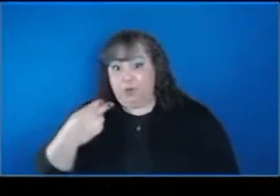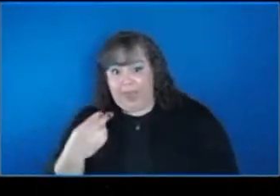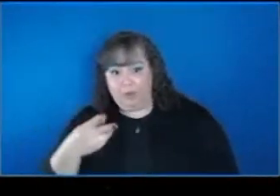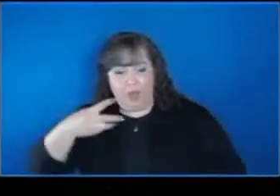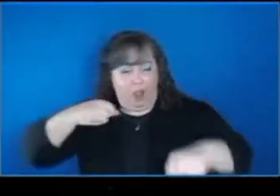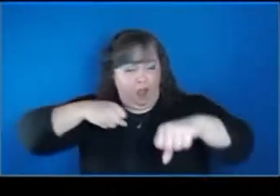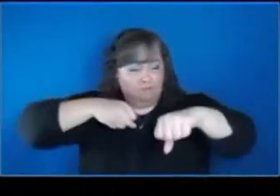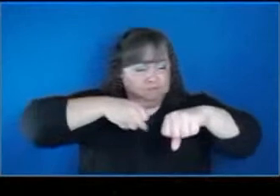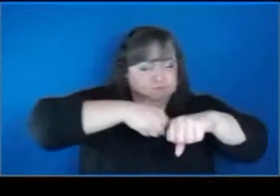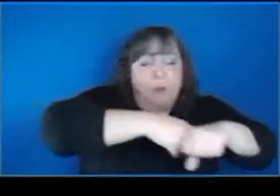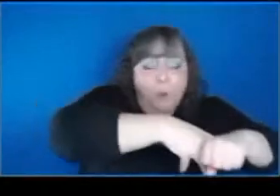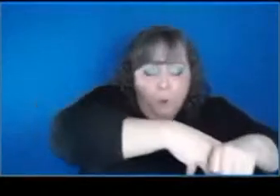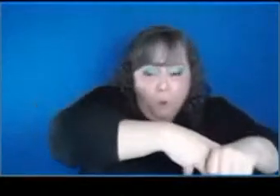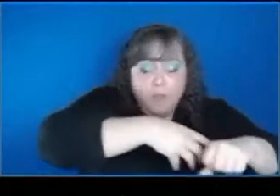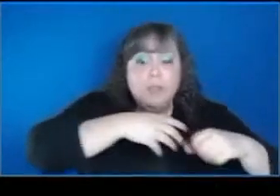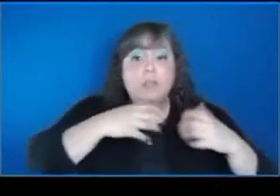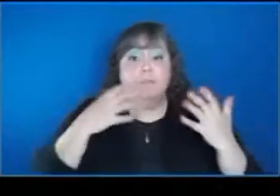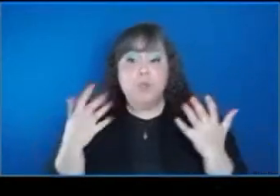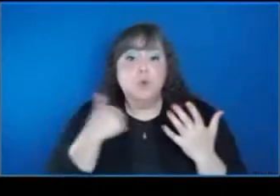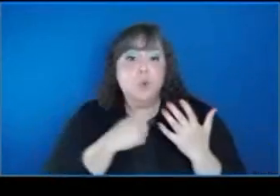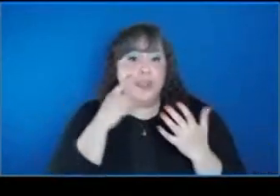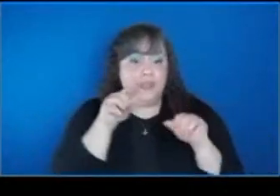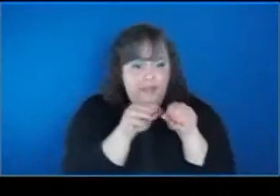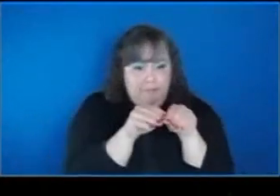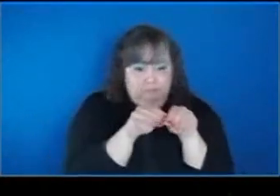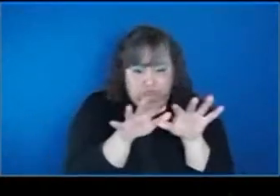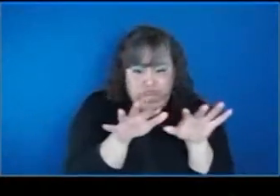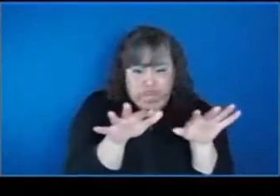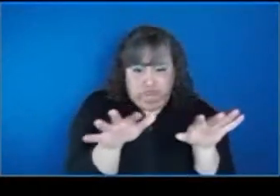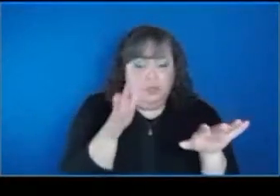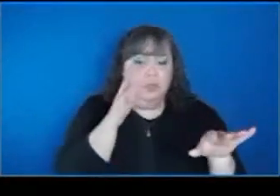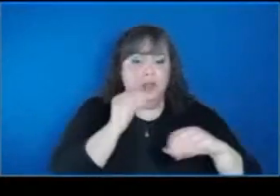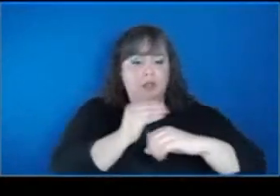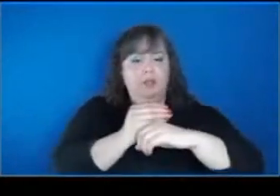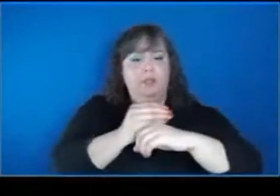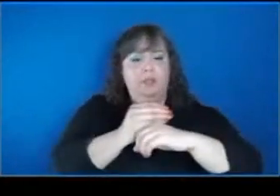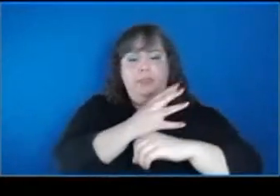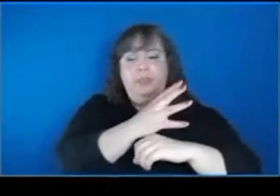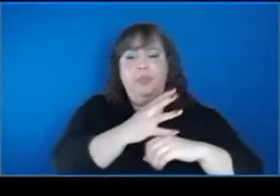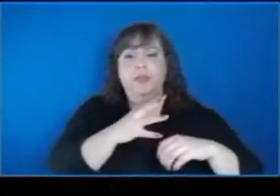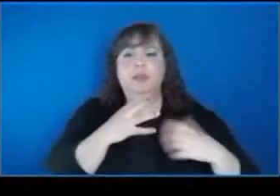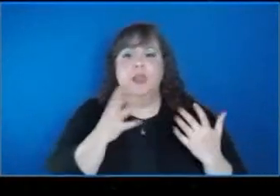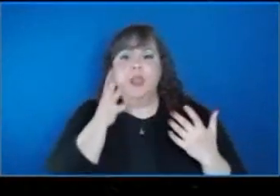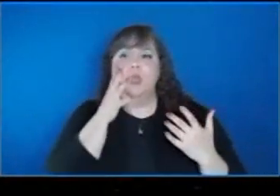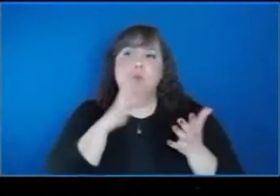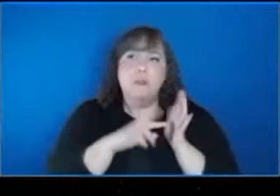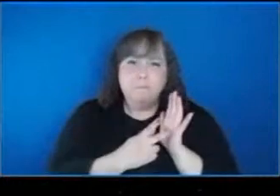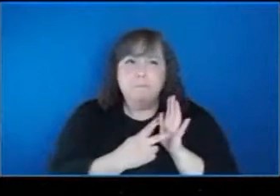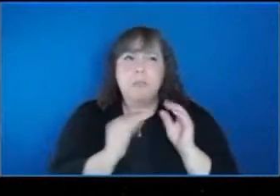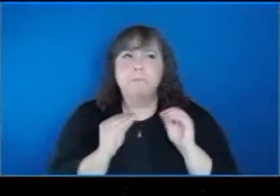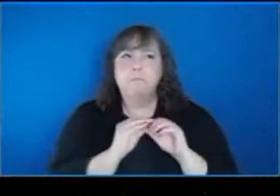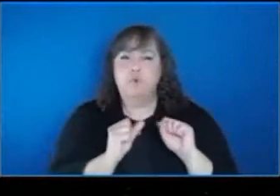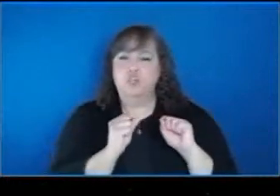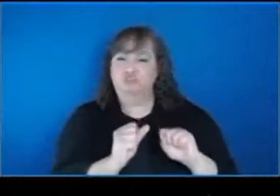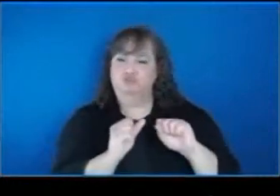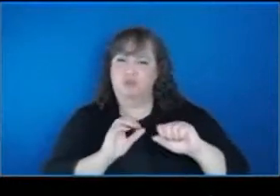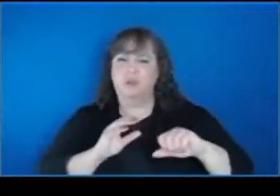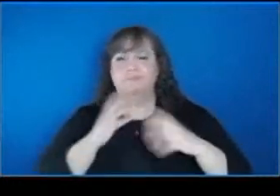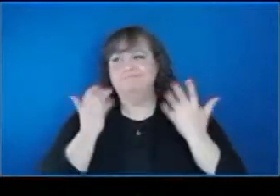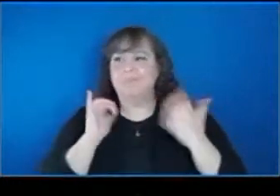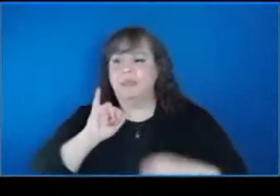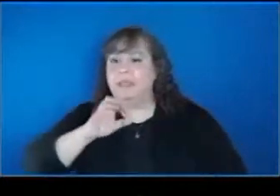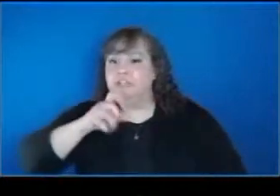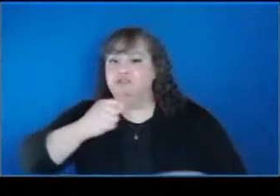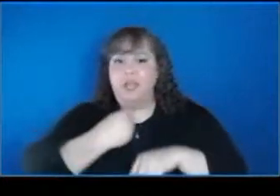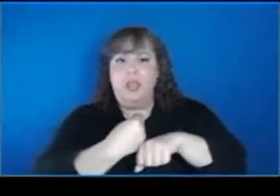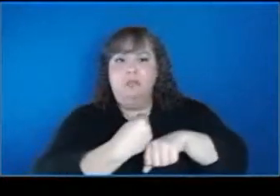we think that ejecta is going to go off in the other direction and actually give it even an extra push, like a little jet engine that shoots out from it,